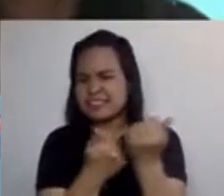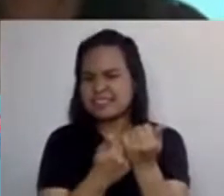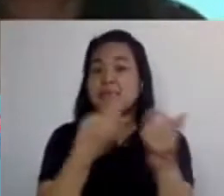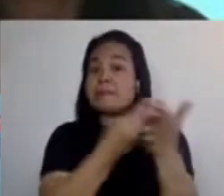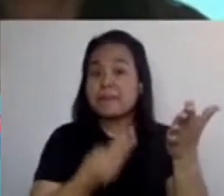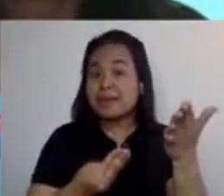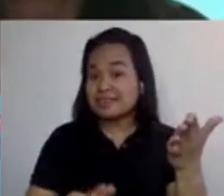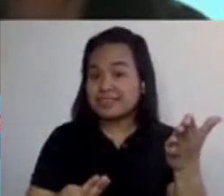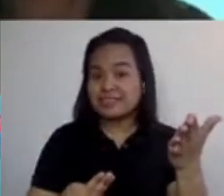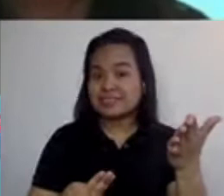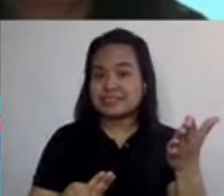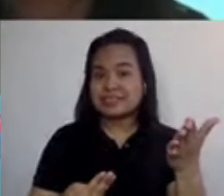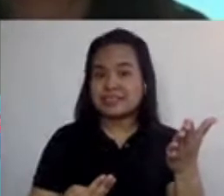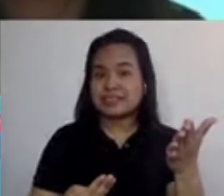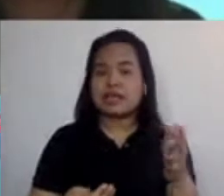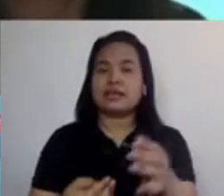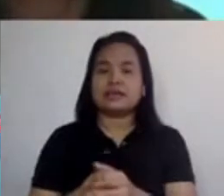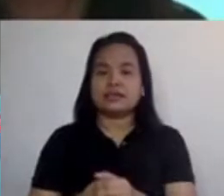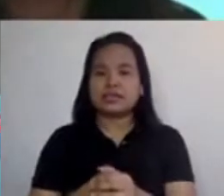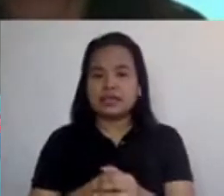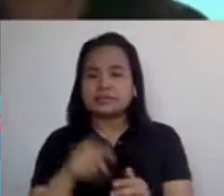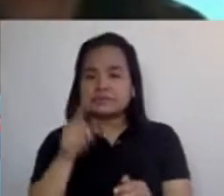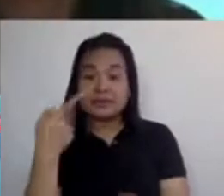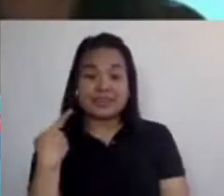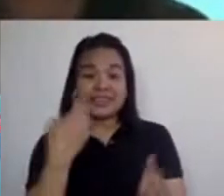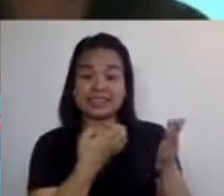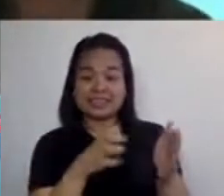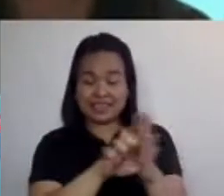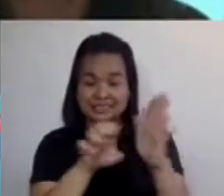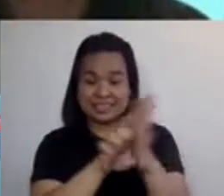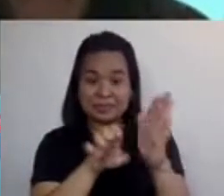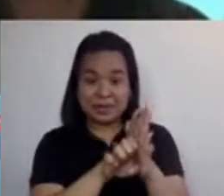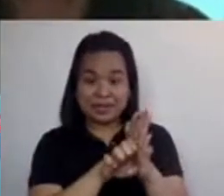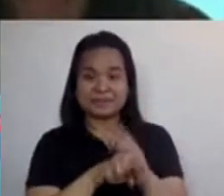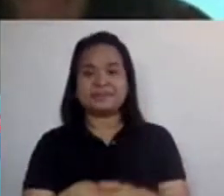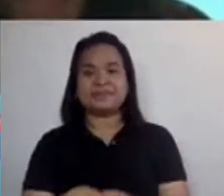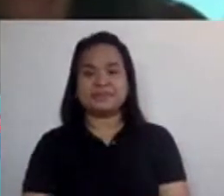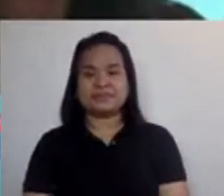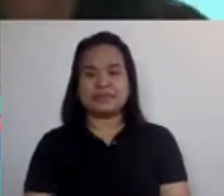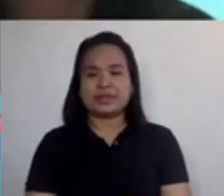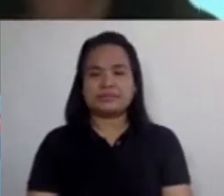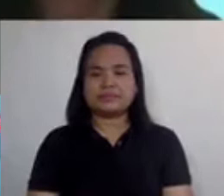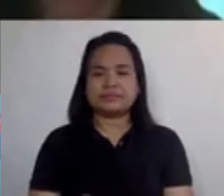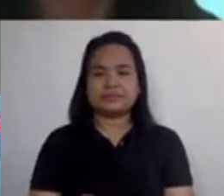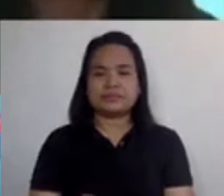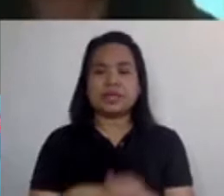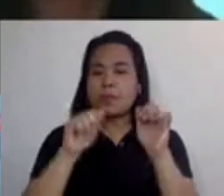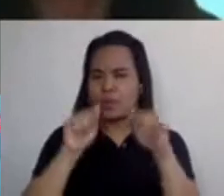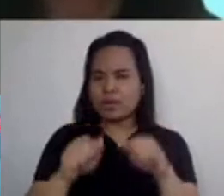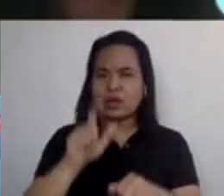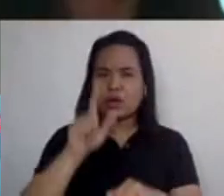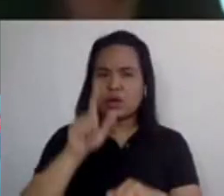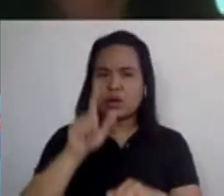are provided in the bullets below. So you may a supplemental material may be one lesson from a self-learning